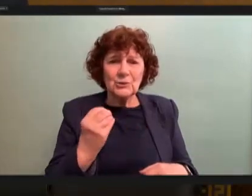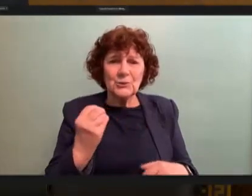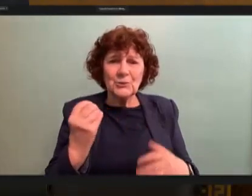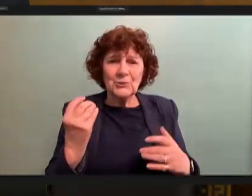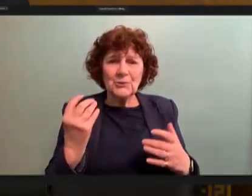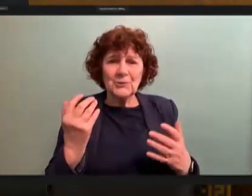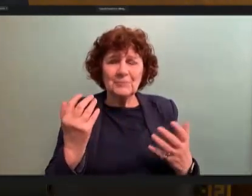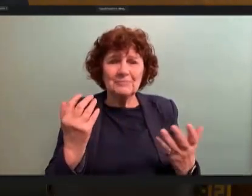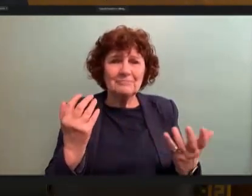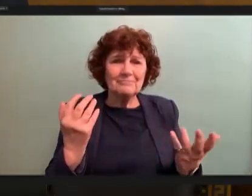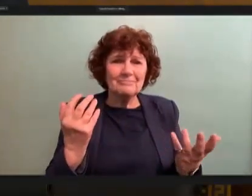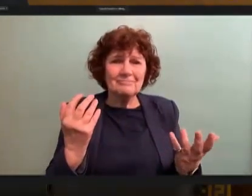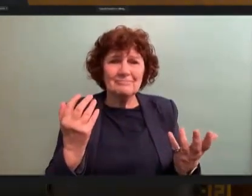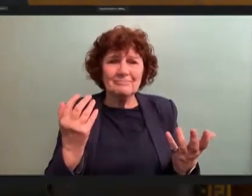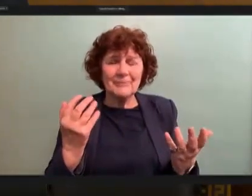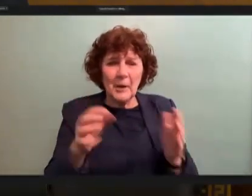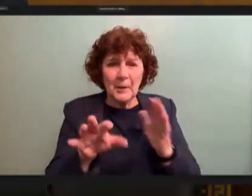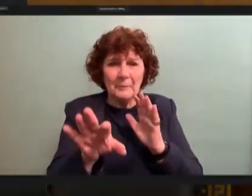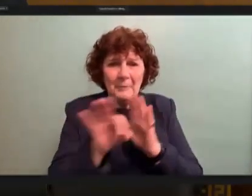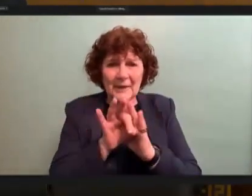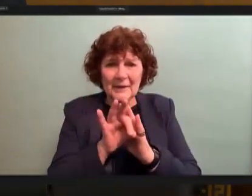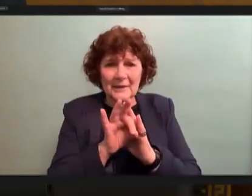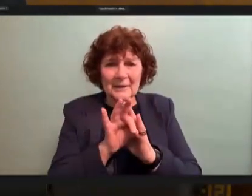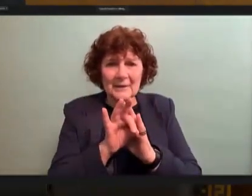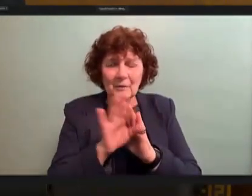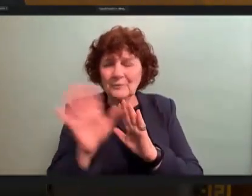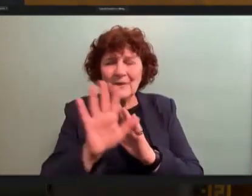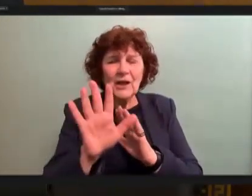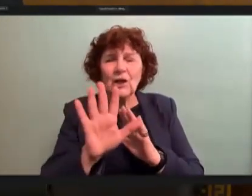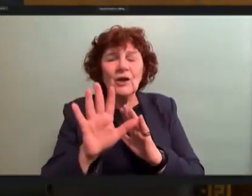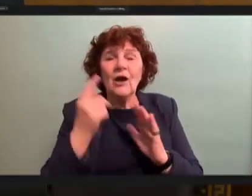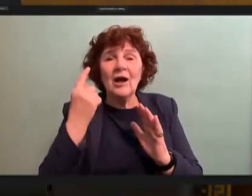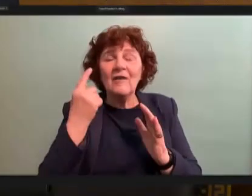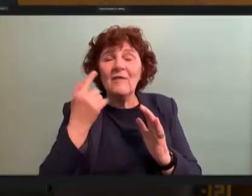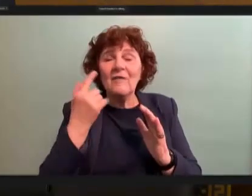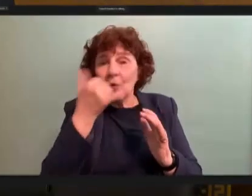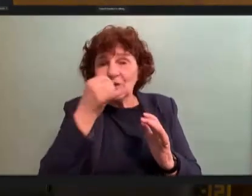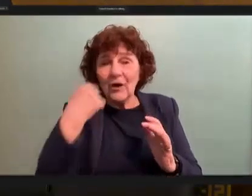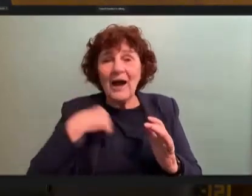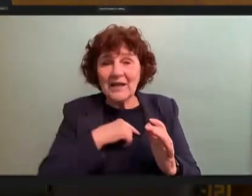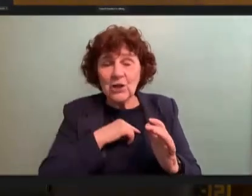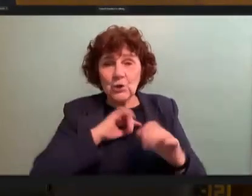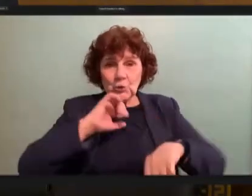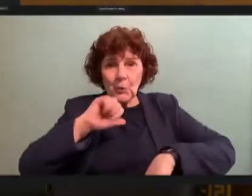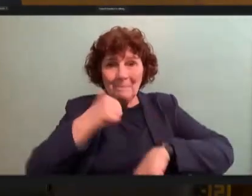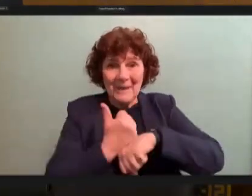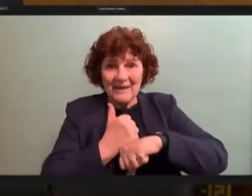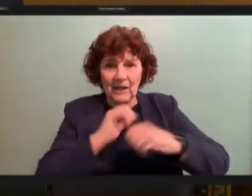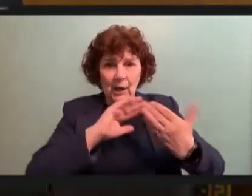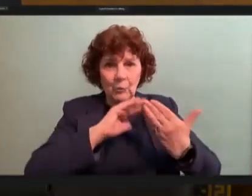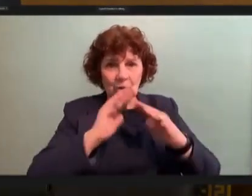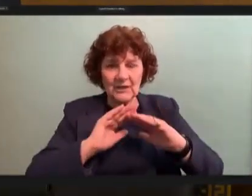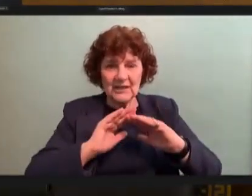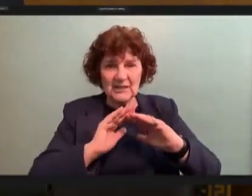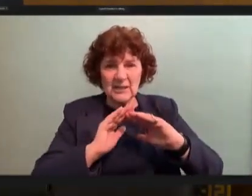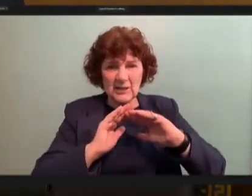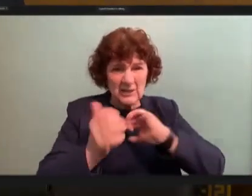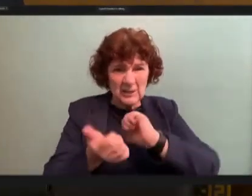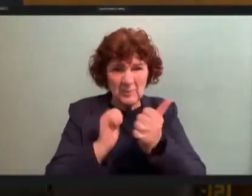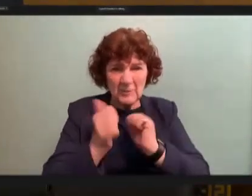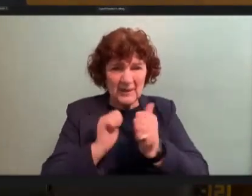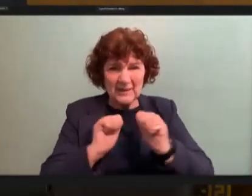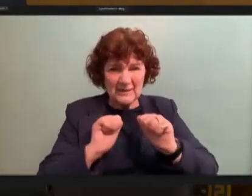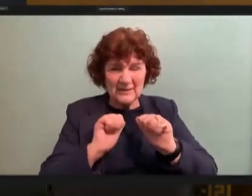pit communities against themselves. It really makes no sense. The only way our